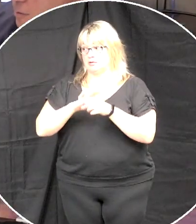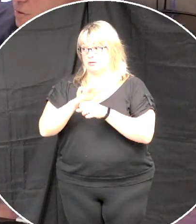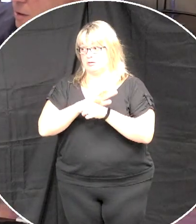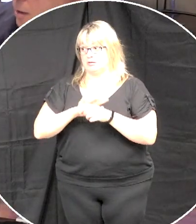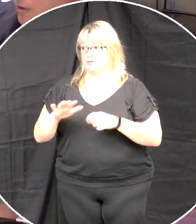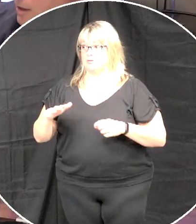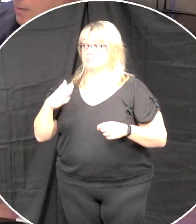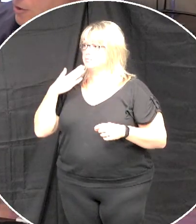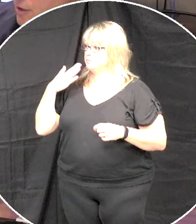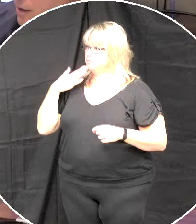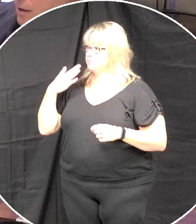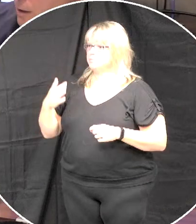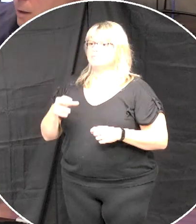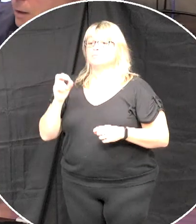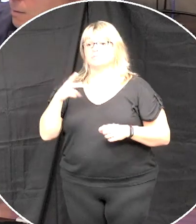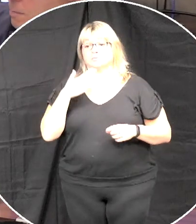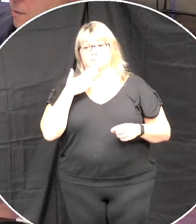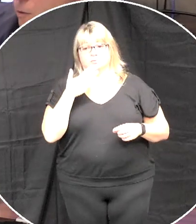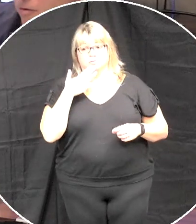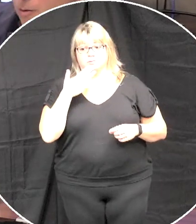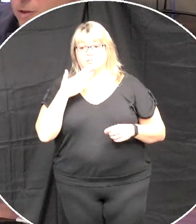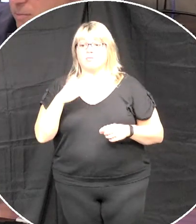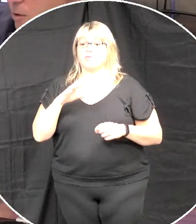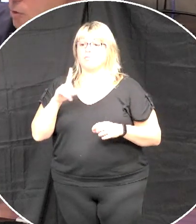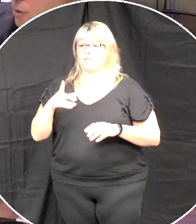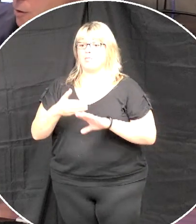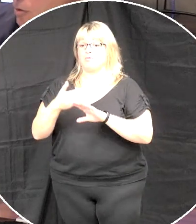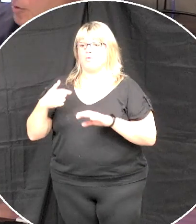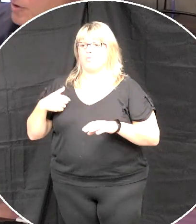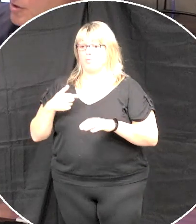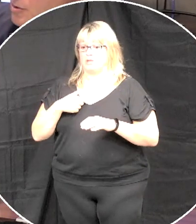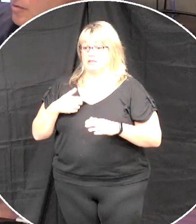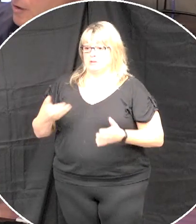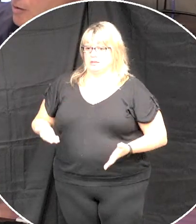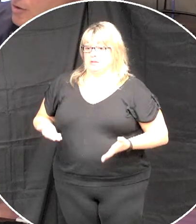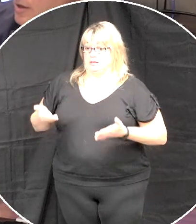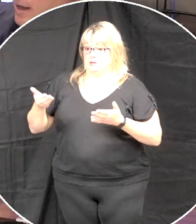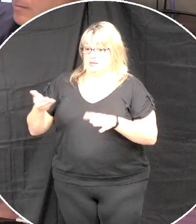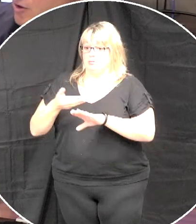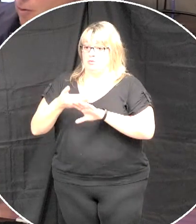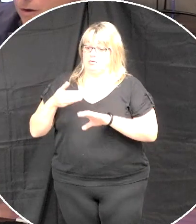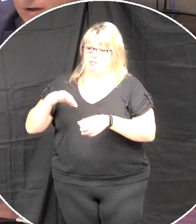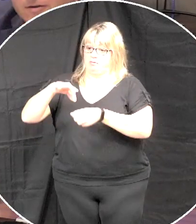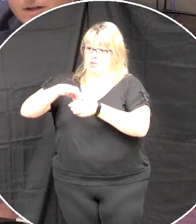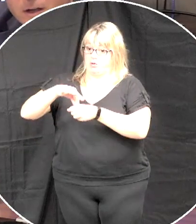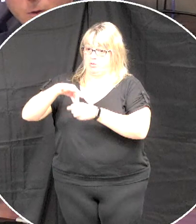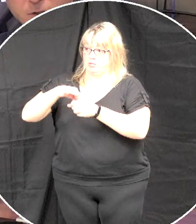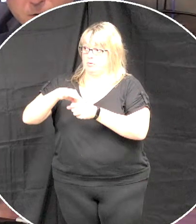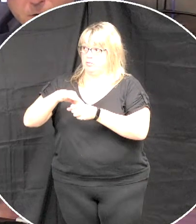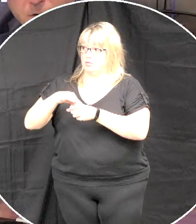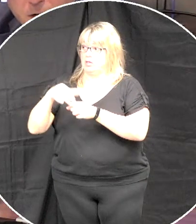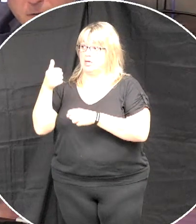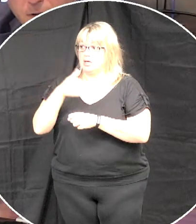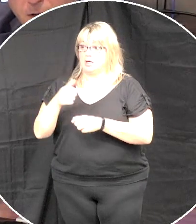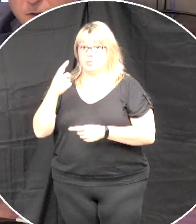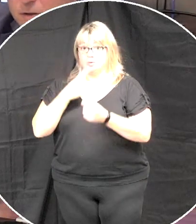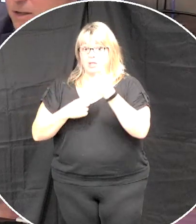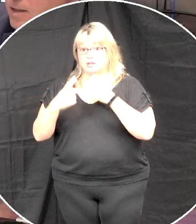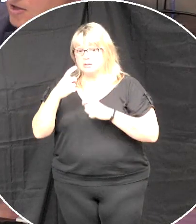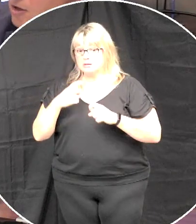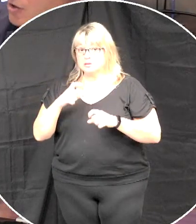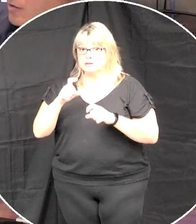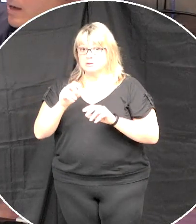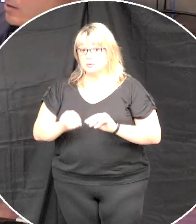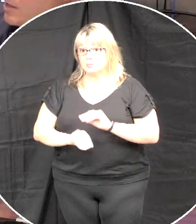Thank you, Mr. Hall. Greatly appreciate it. Before I request a motion or put this to a vote, I'm just wondering if there's any questions, clarifications,